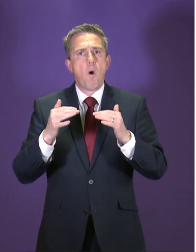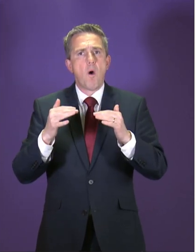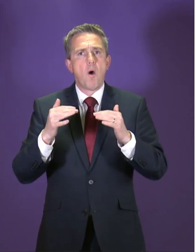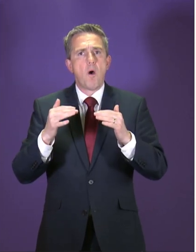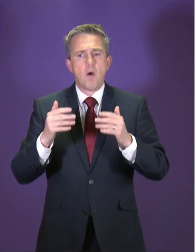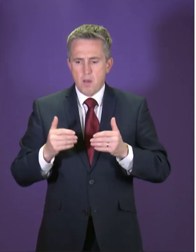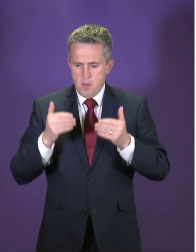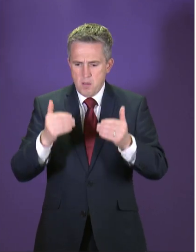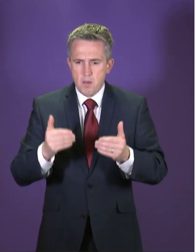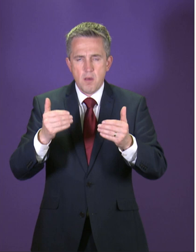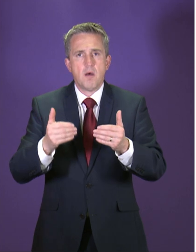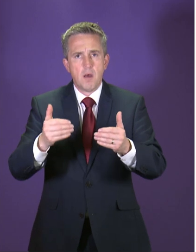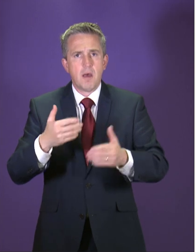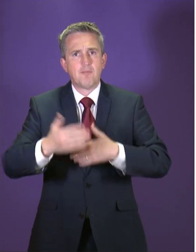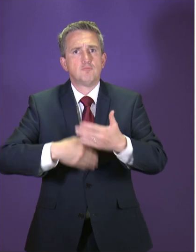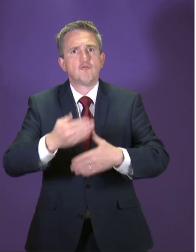the world